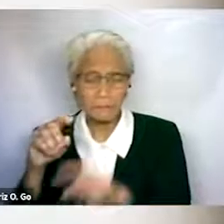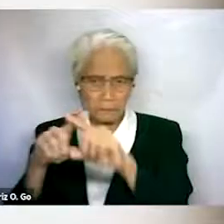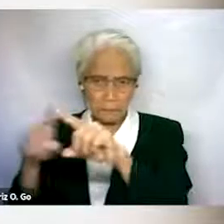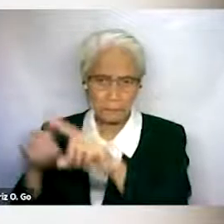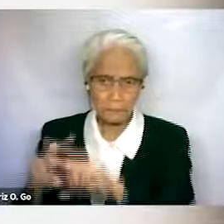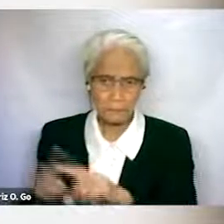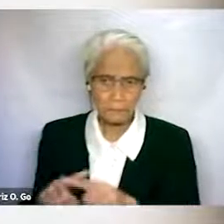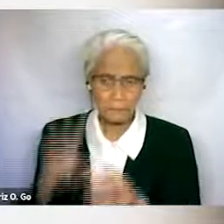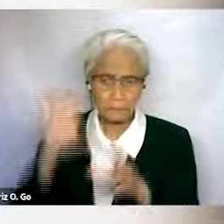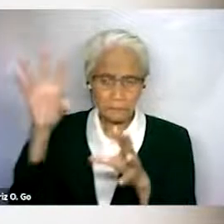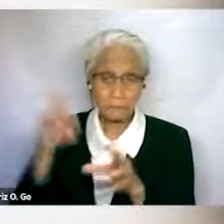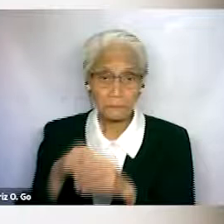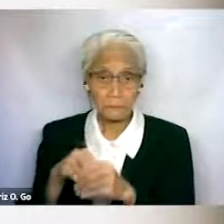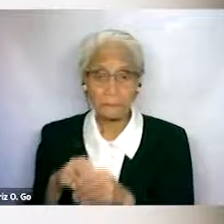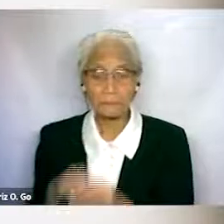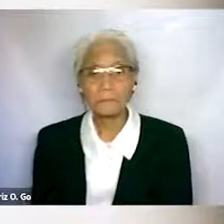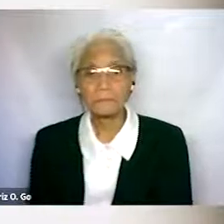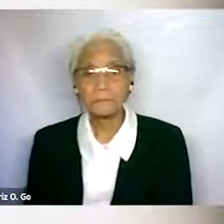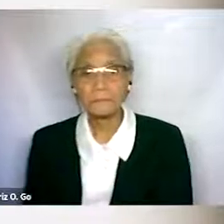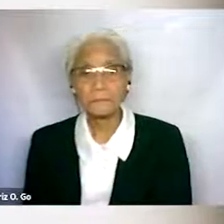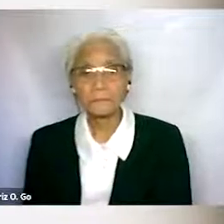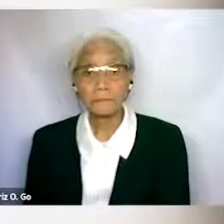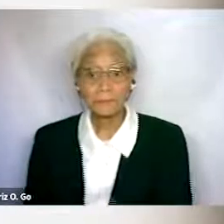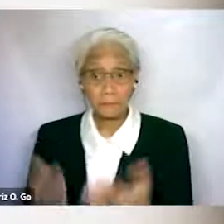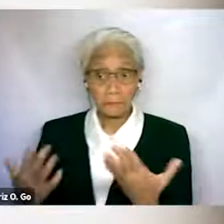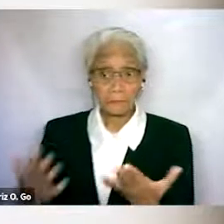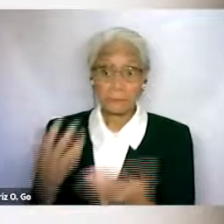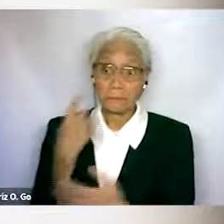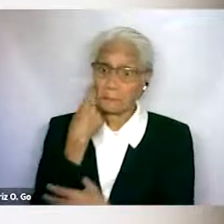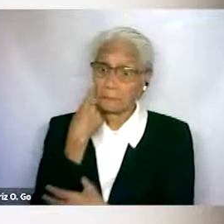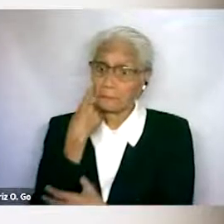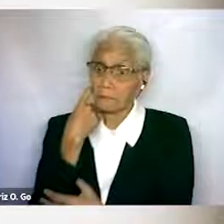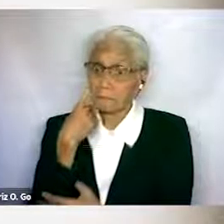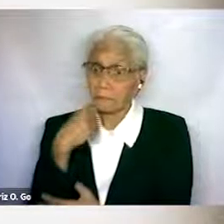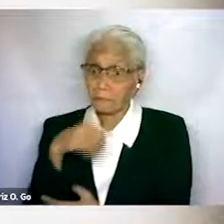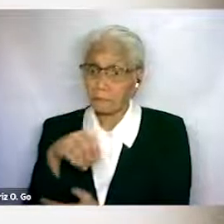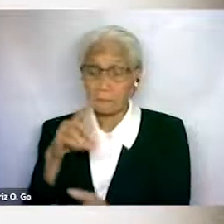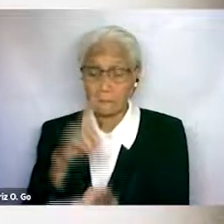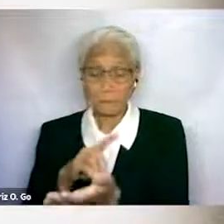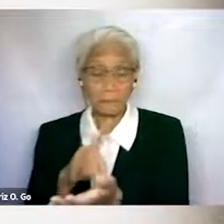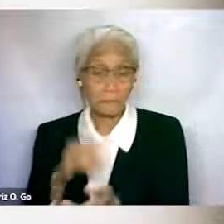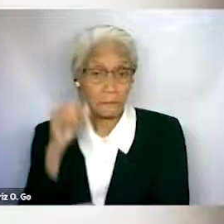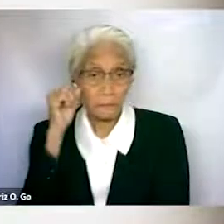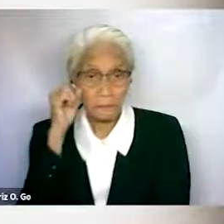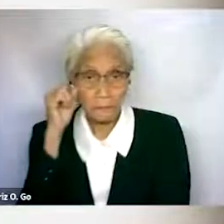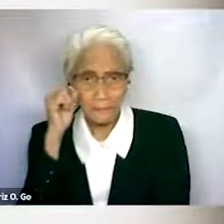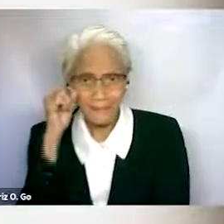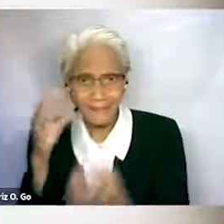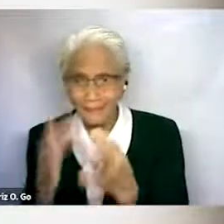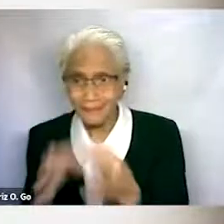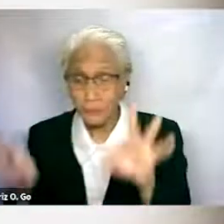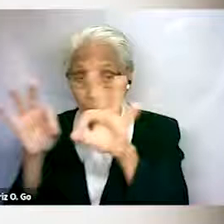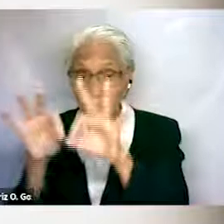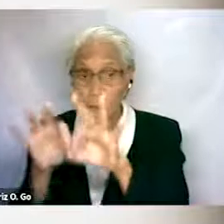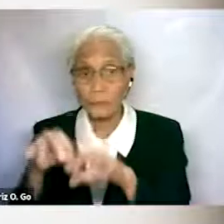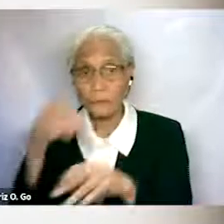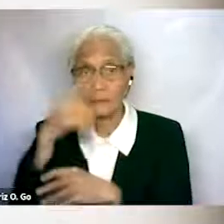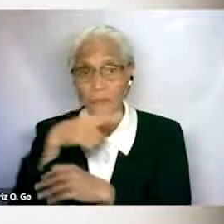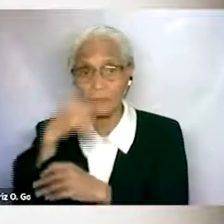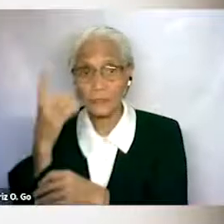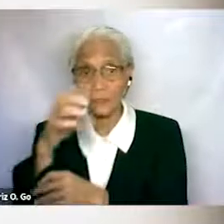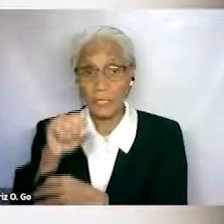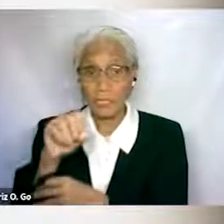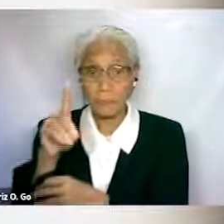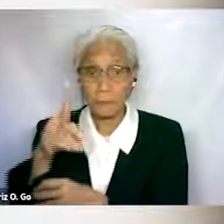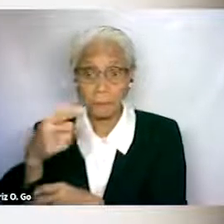use data that is informed by gathering of data on the ground, particularly through KIIs and FGDs with